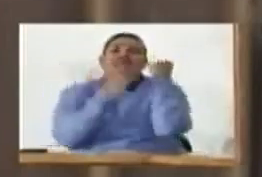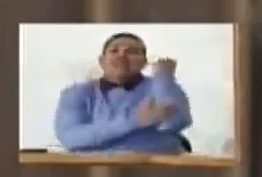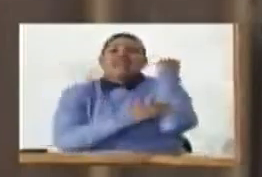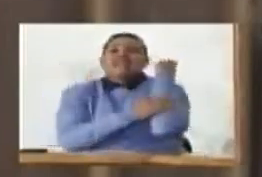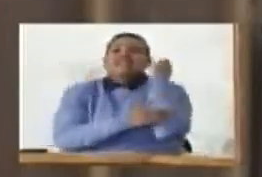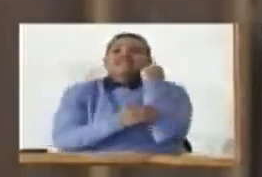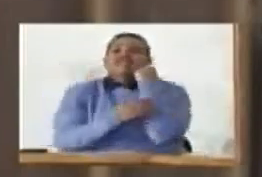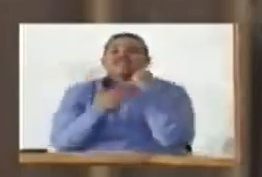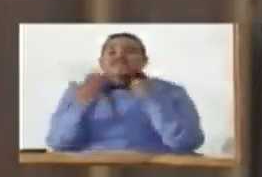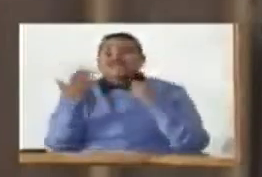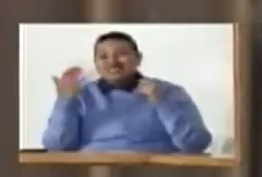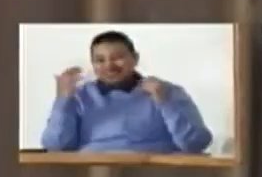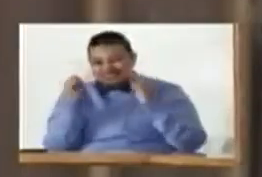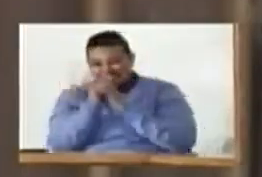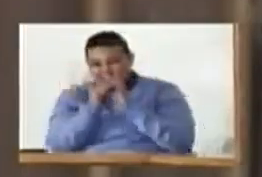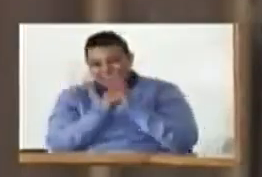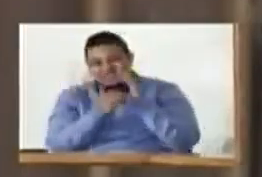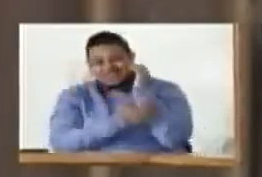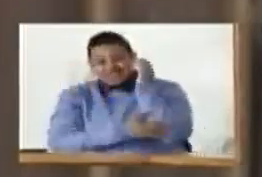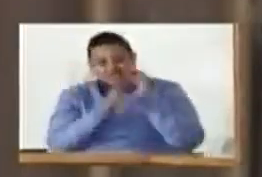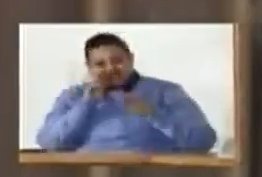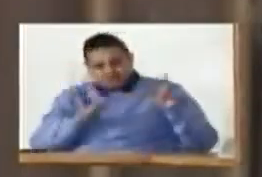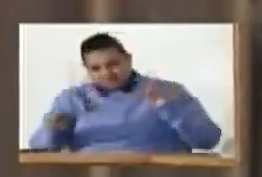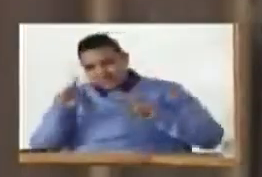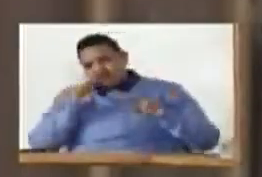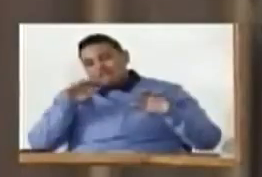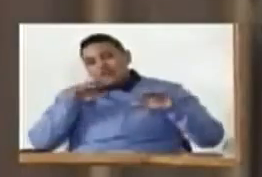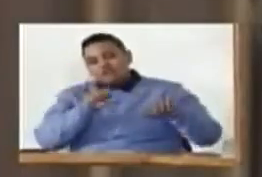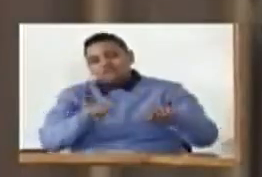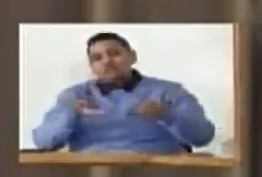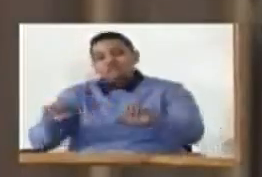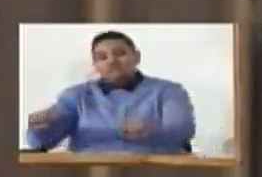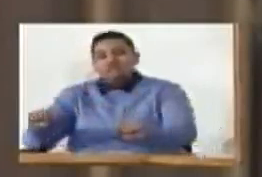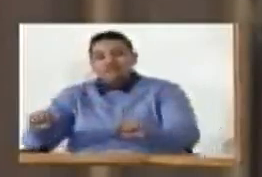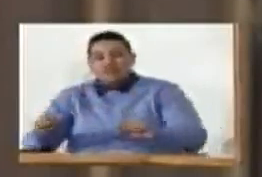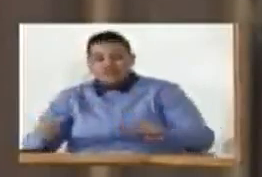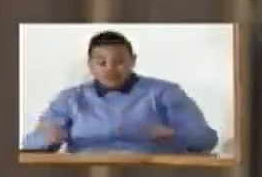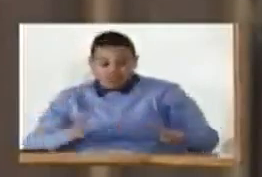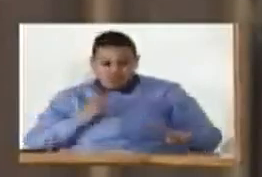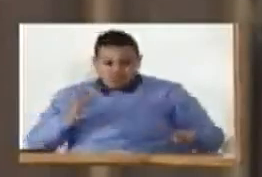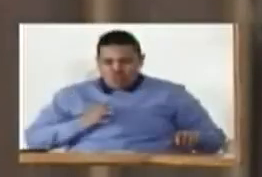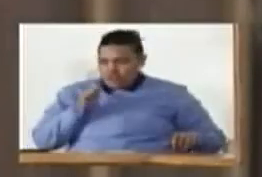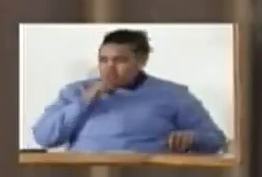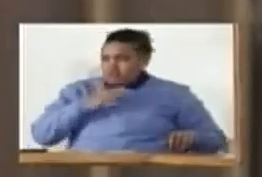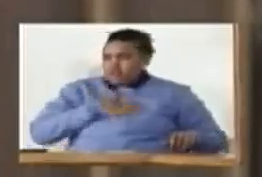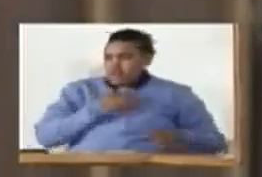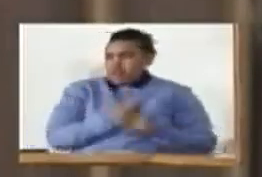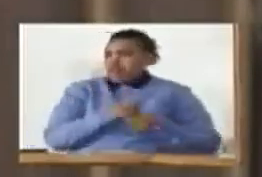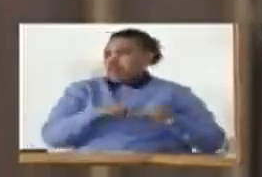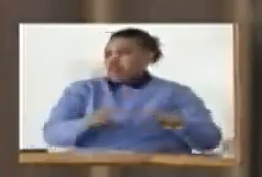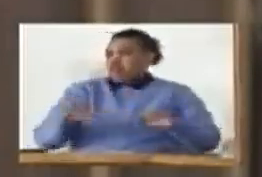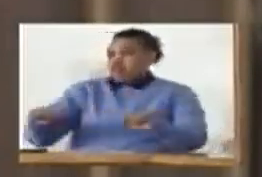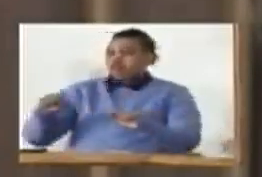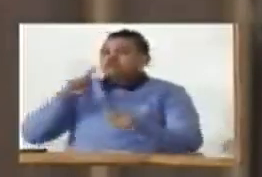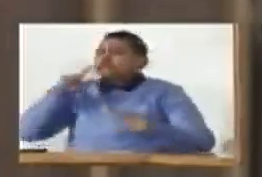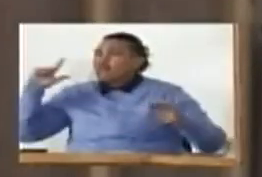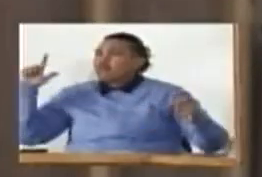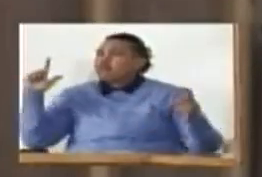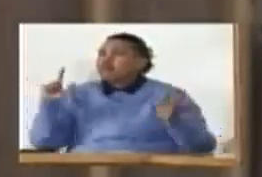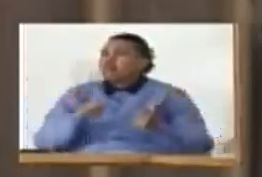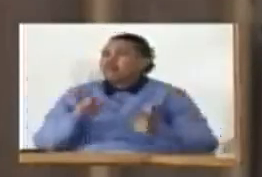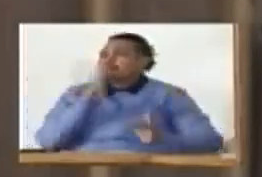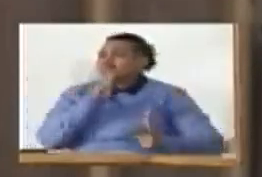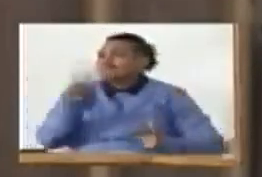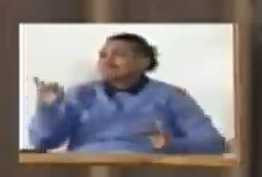national survey of squatter settlements to accurately ascertain the extent of squatting in the country. It will